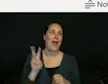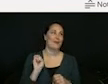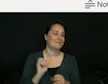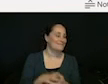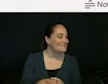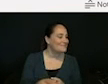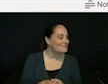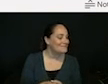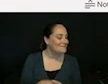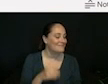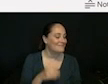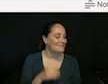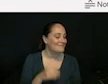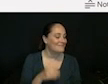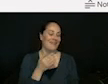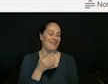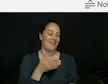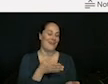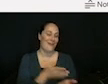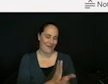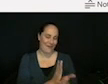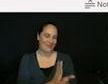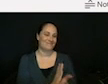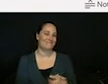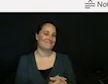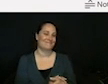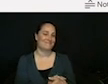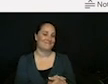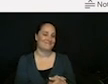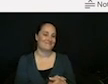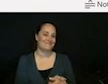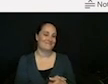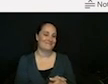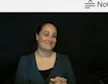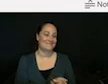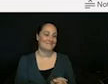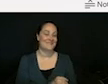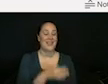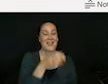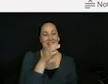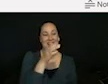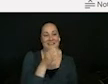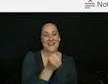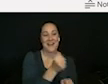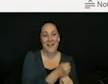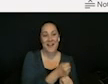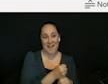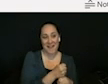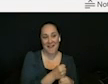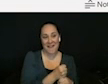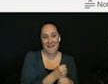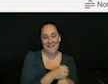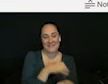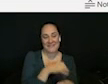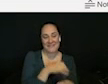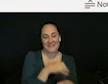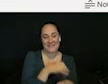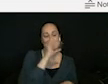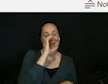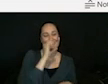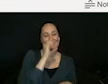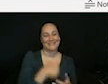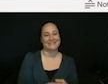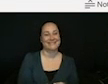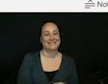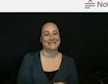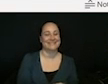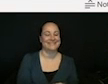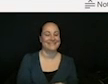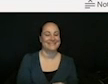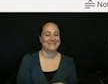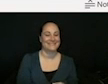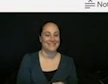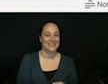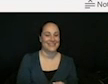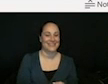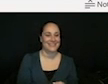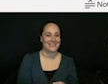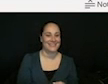let's get to my favorite part, drinking coffee. Yes, this is my little Star Wars